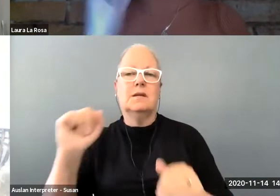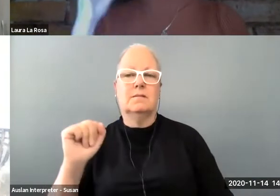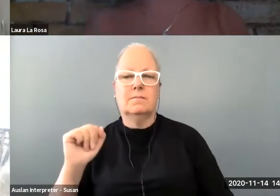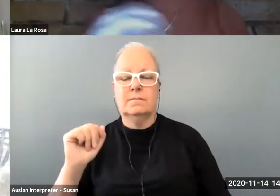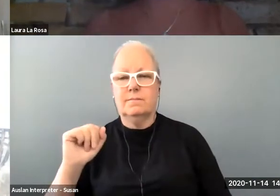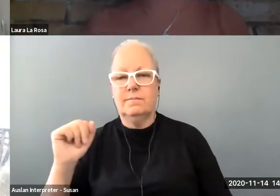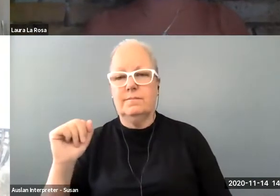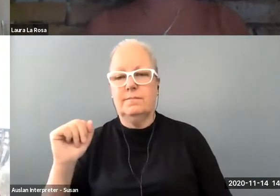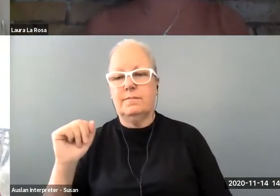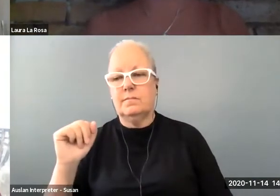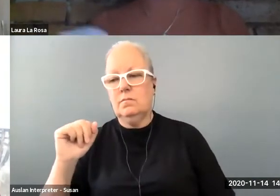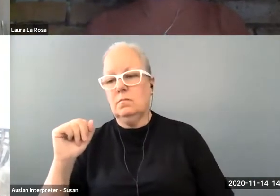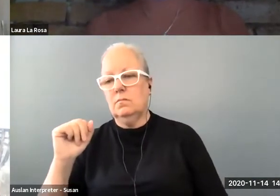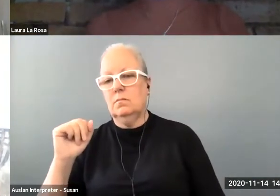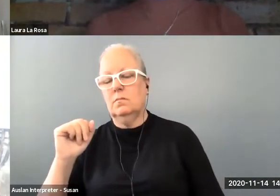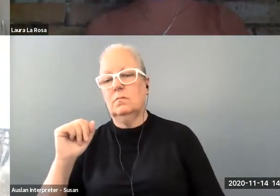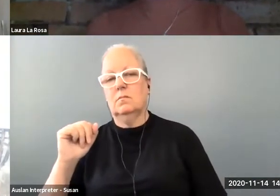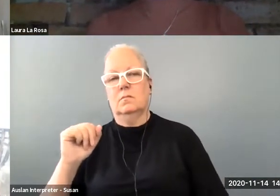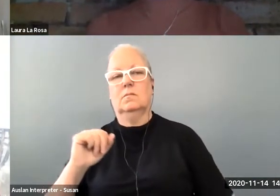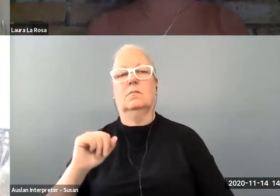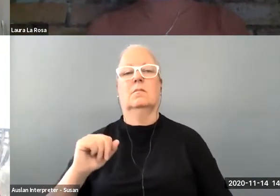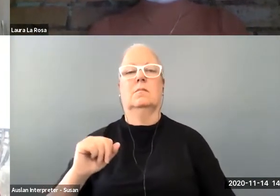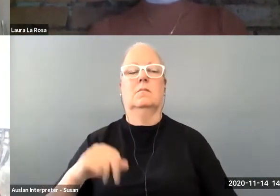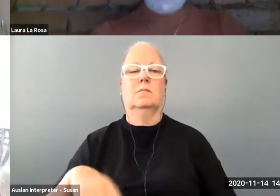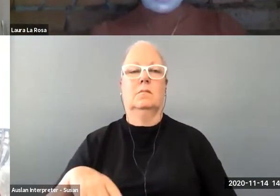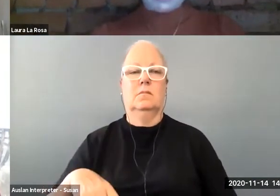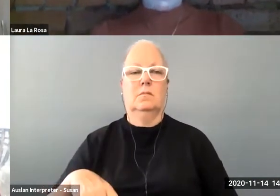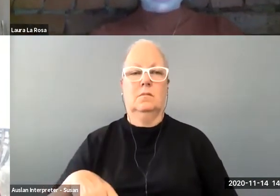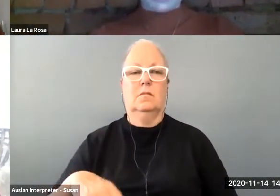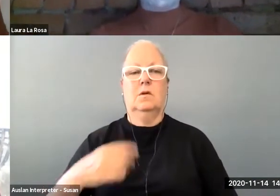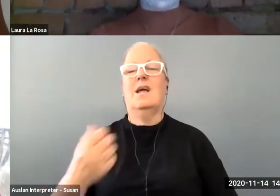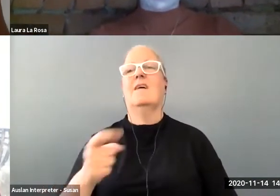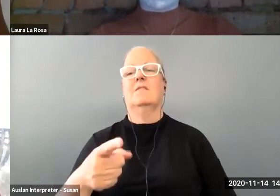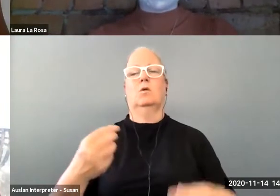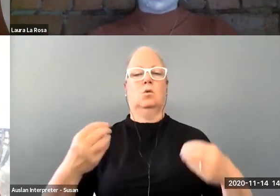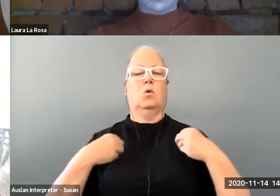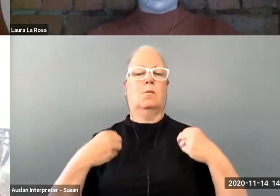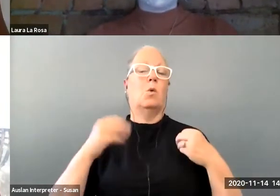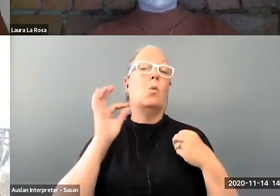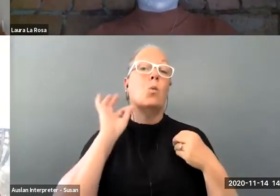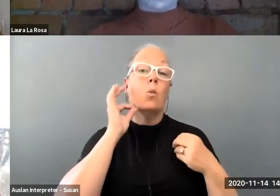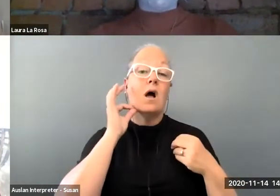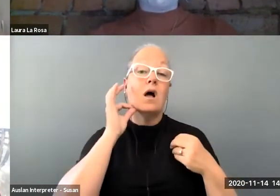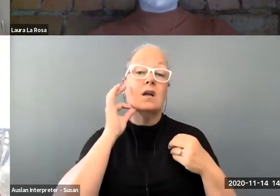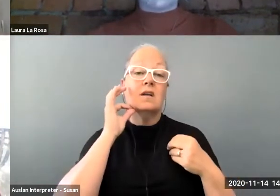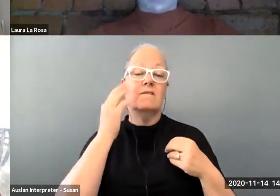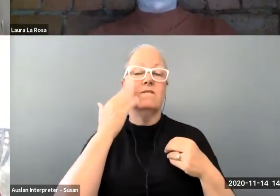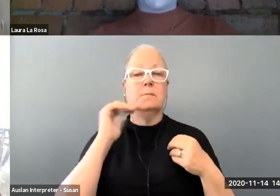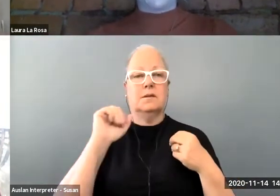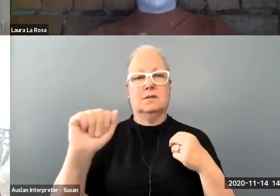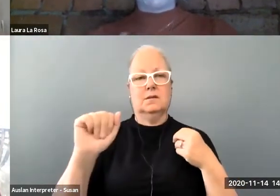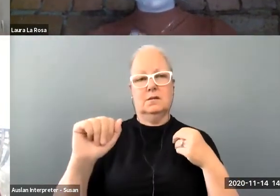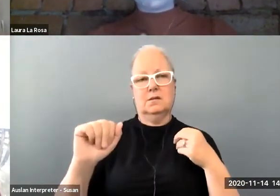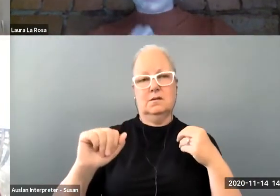There's a specific kind of corporate white feminism that takes place that I'm obviously